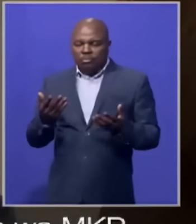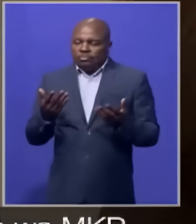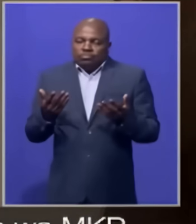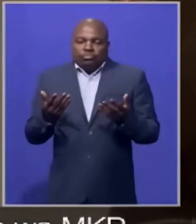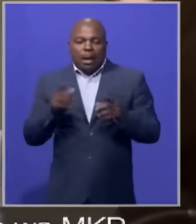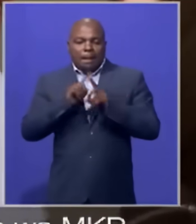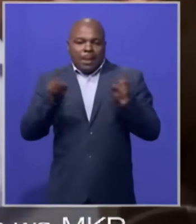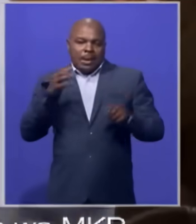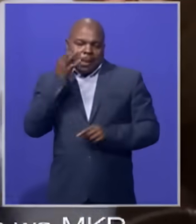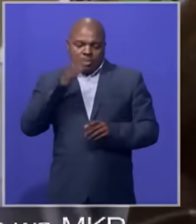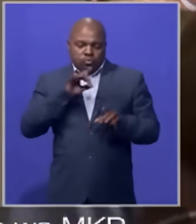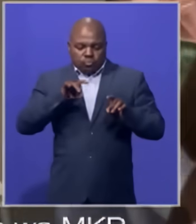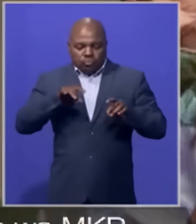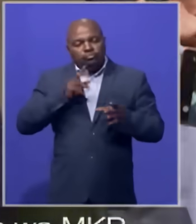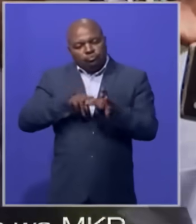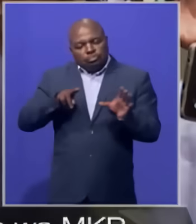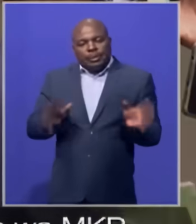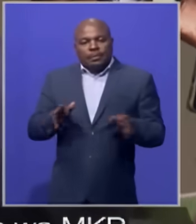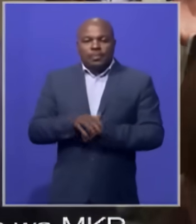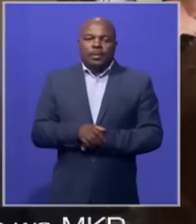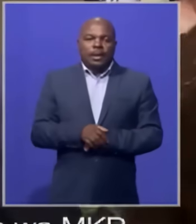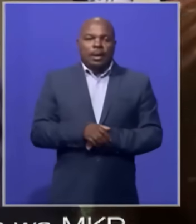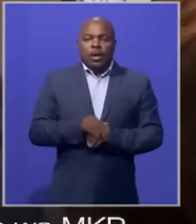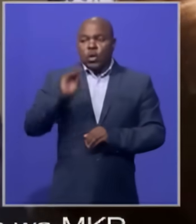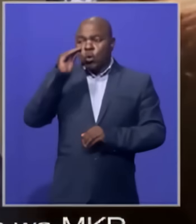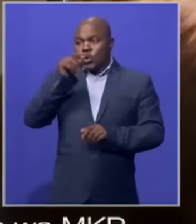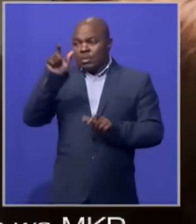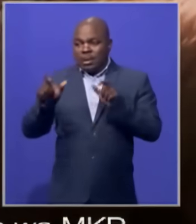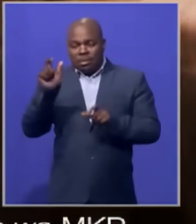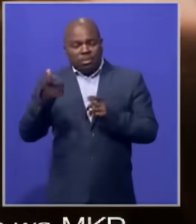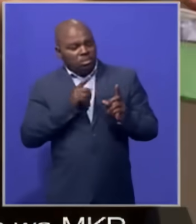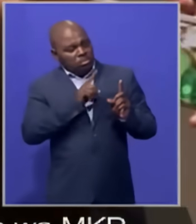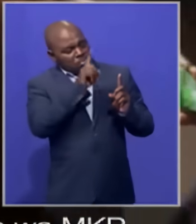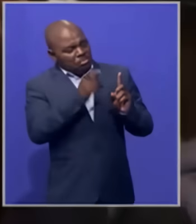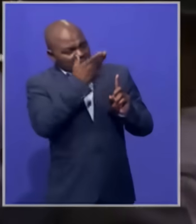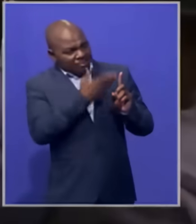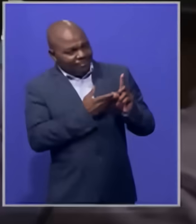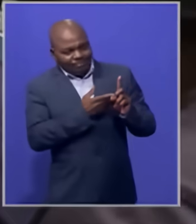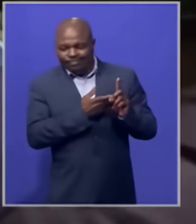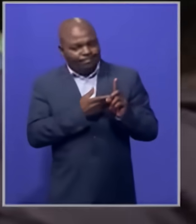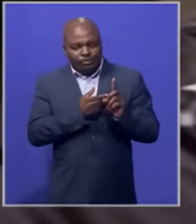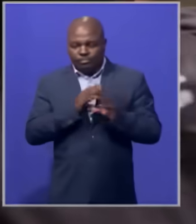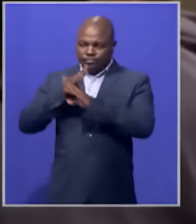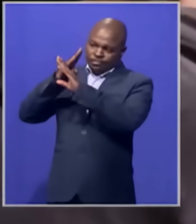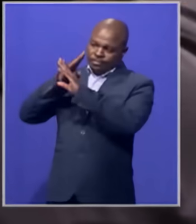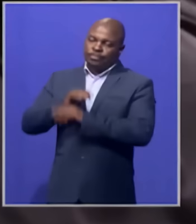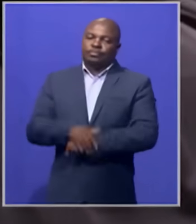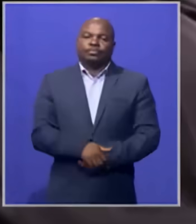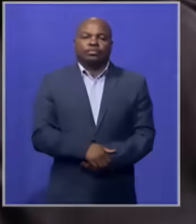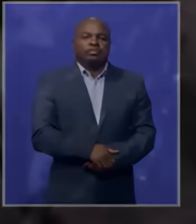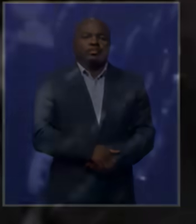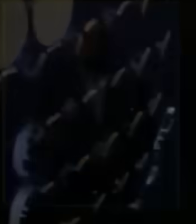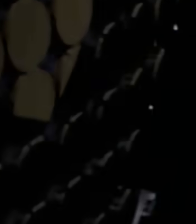gore o itokolotše. Babega ditaba ga se ba dumelela gore ba ka boledišana le Zuma Sambudla.